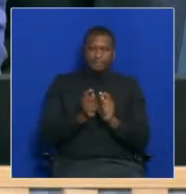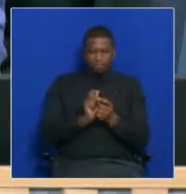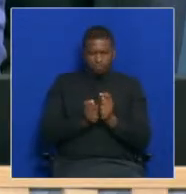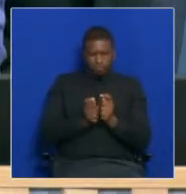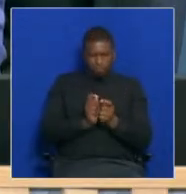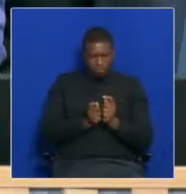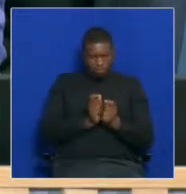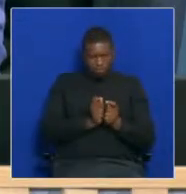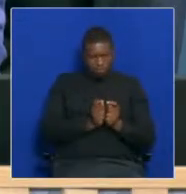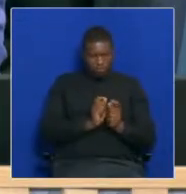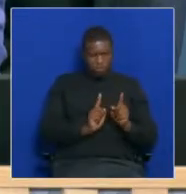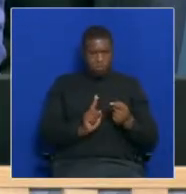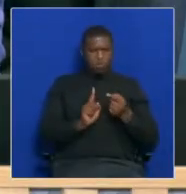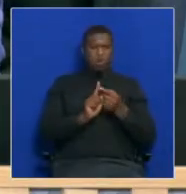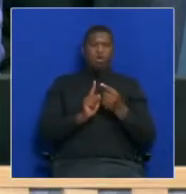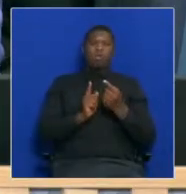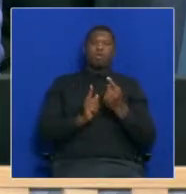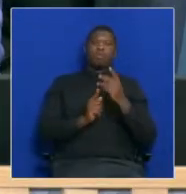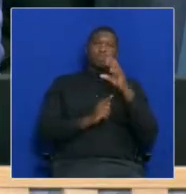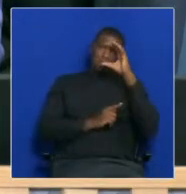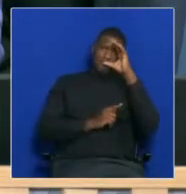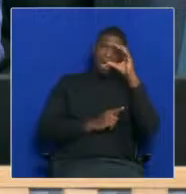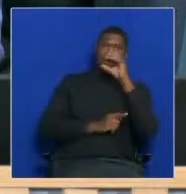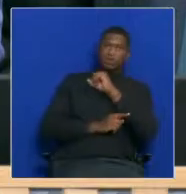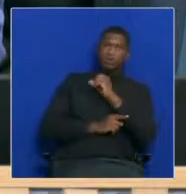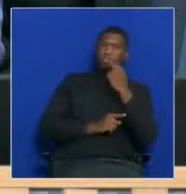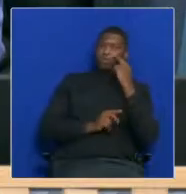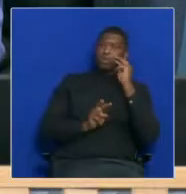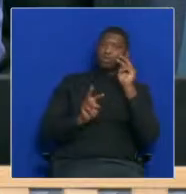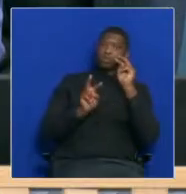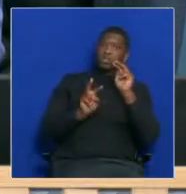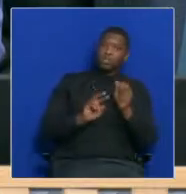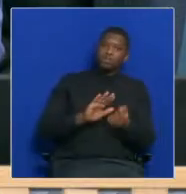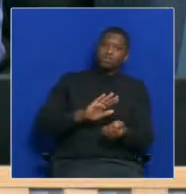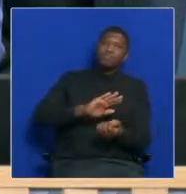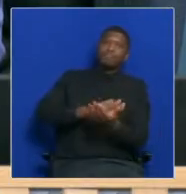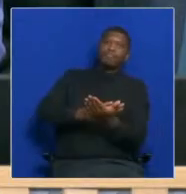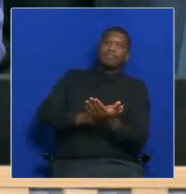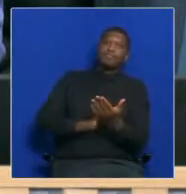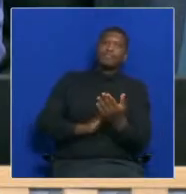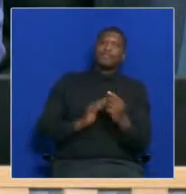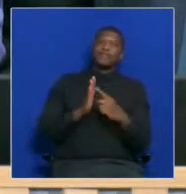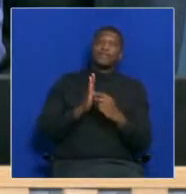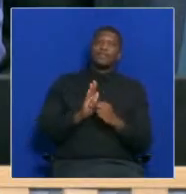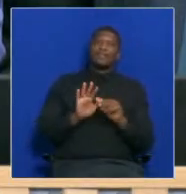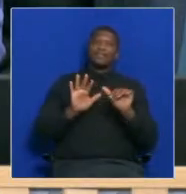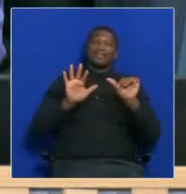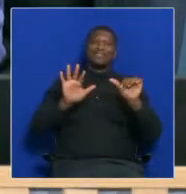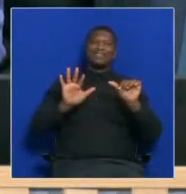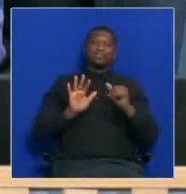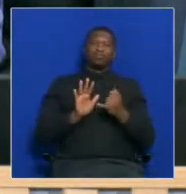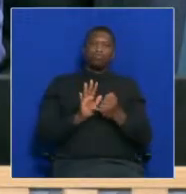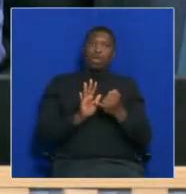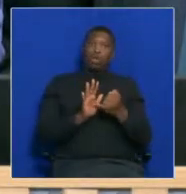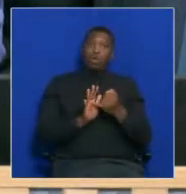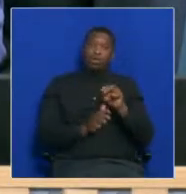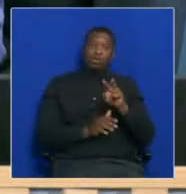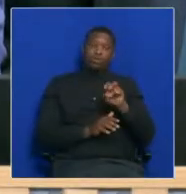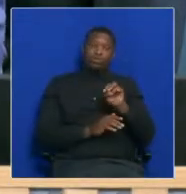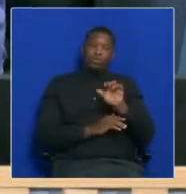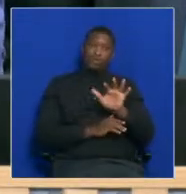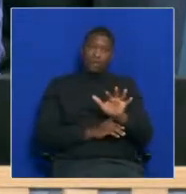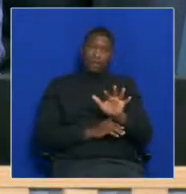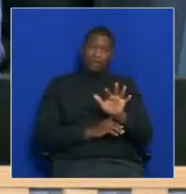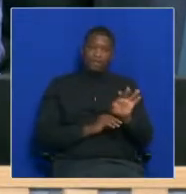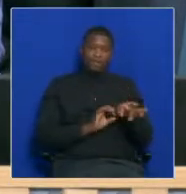those affidavits were deposed to on the 6th of January 2025 in relation to